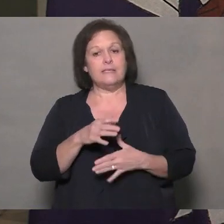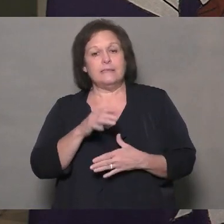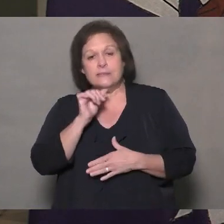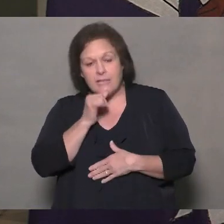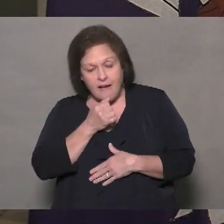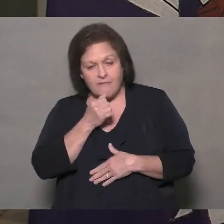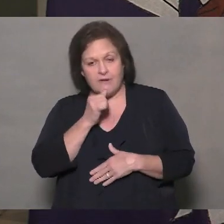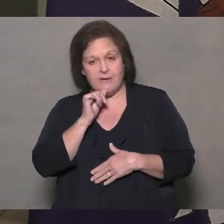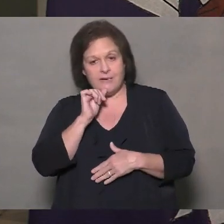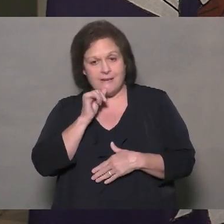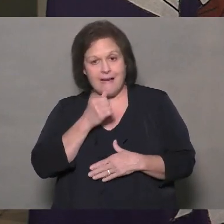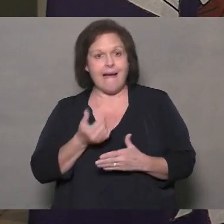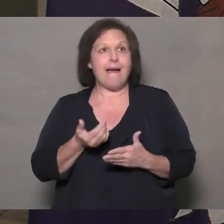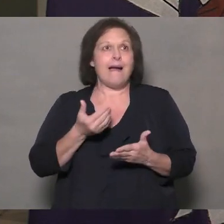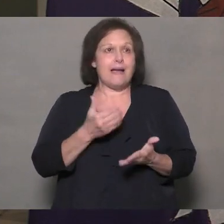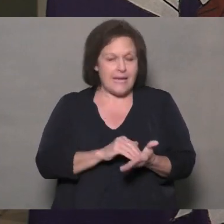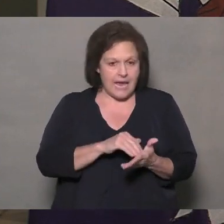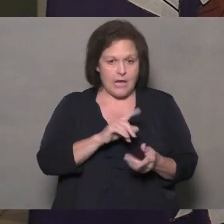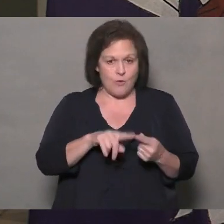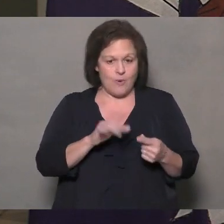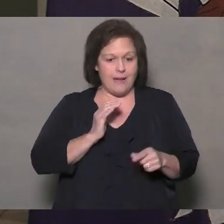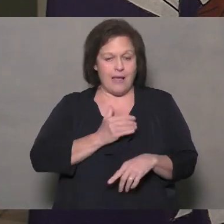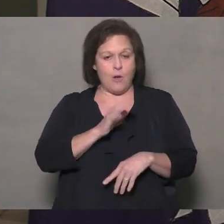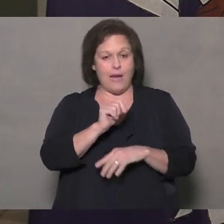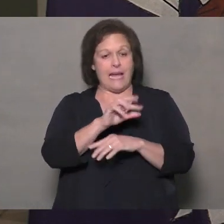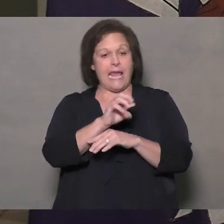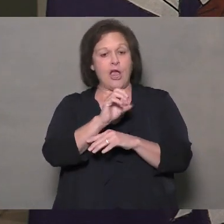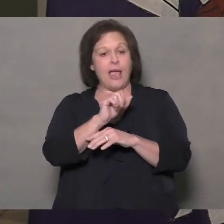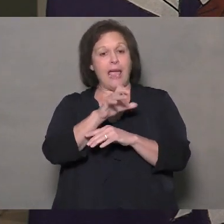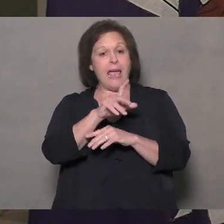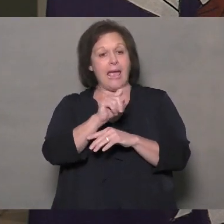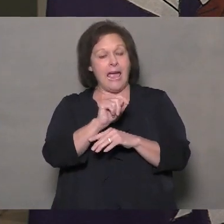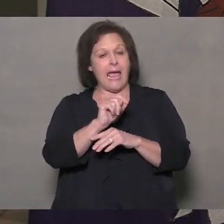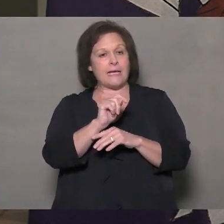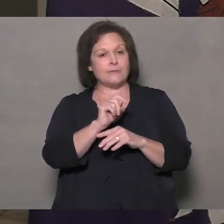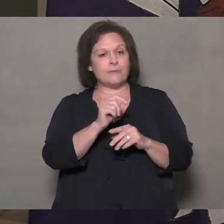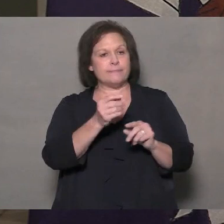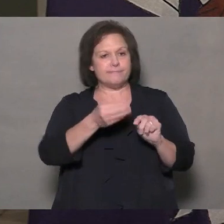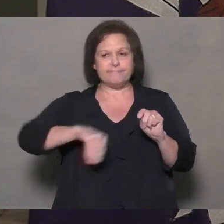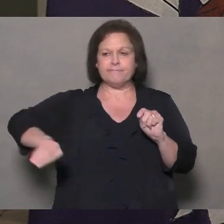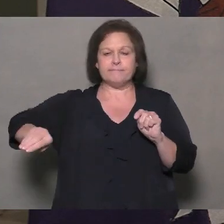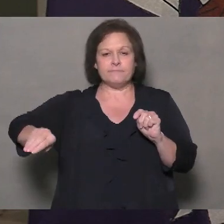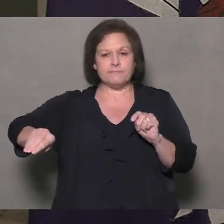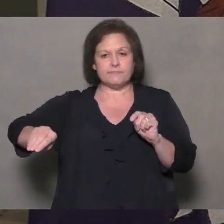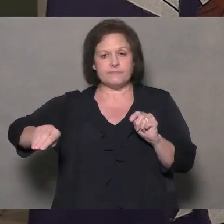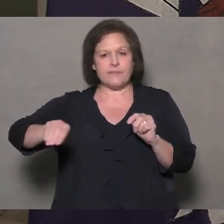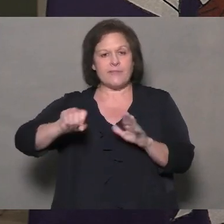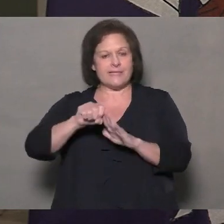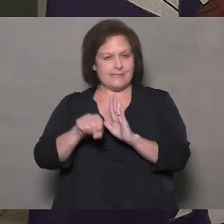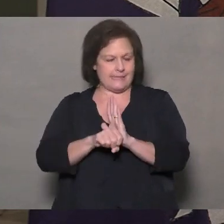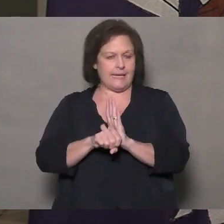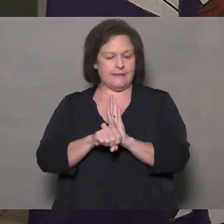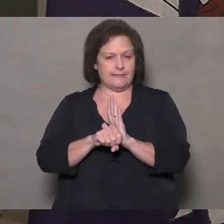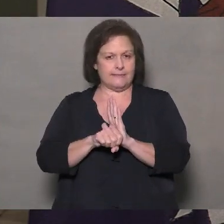suffered once again when our CARES Act funding was diverted and diluted at the state